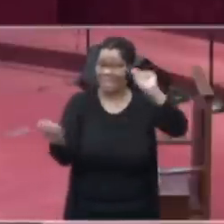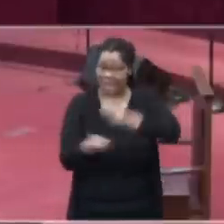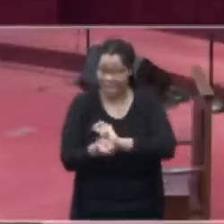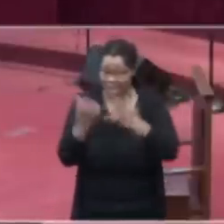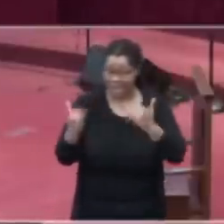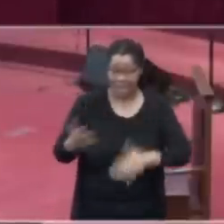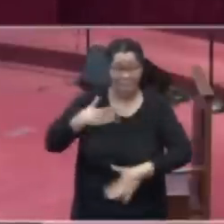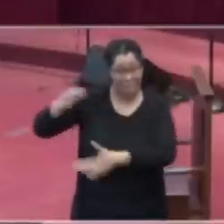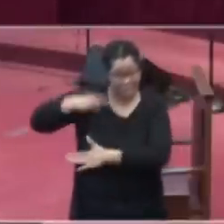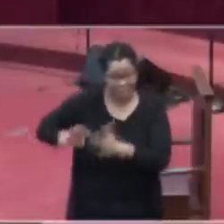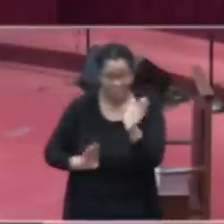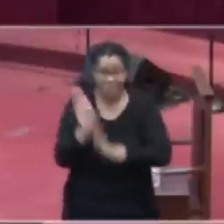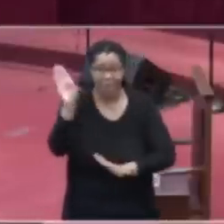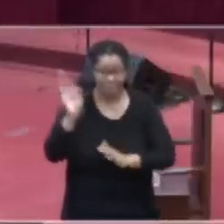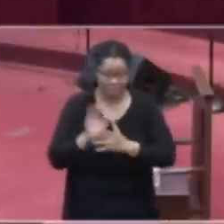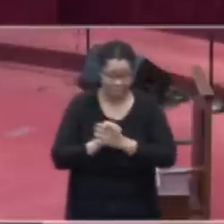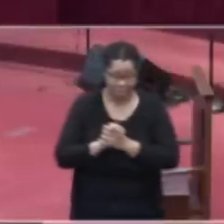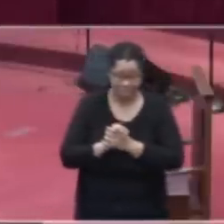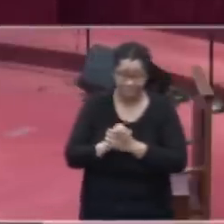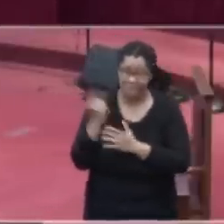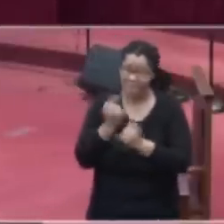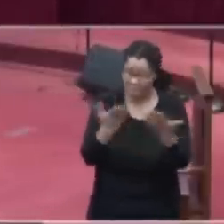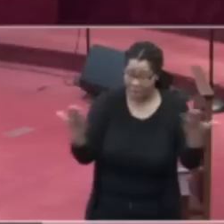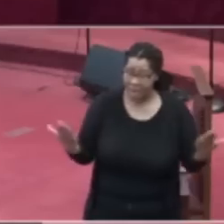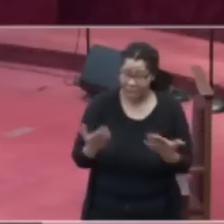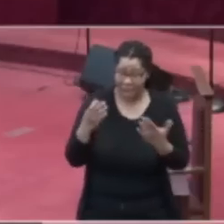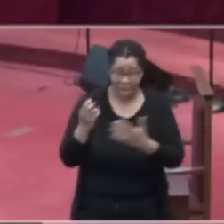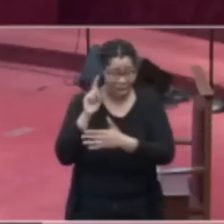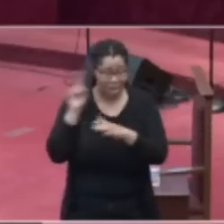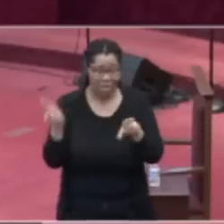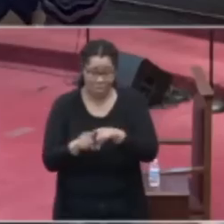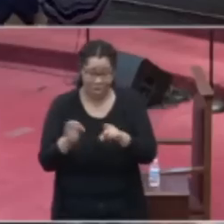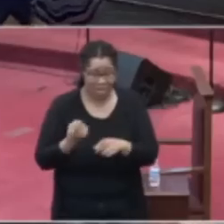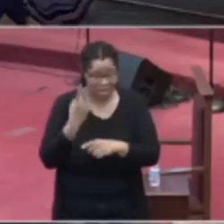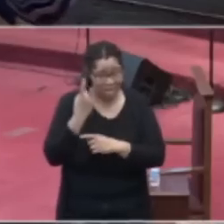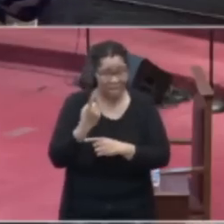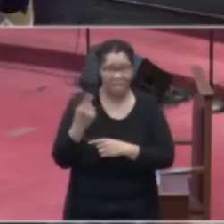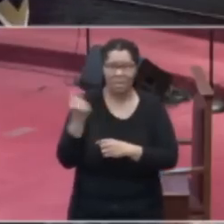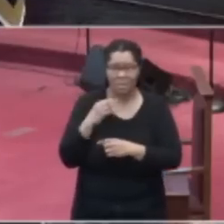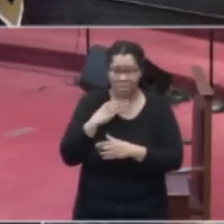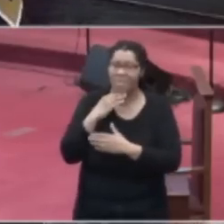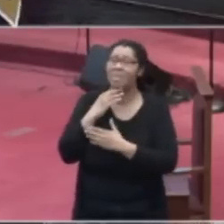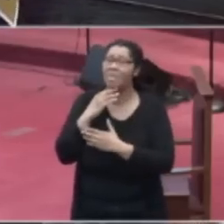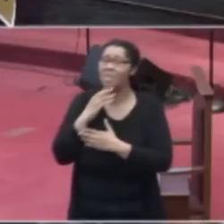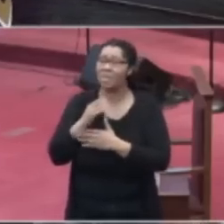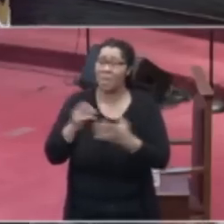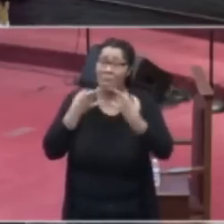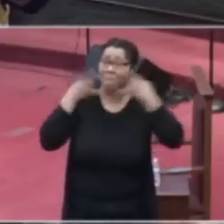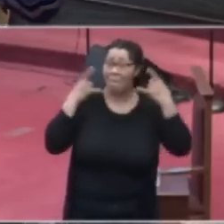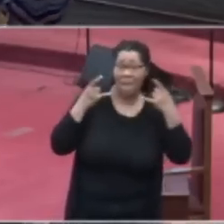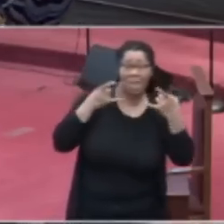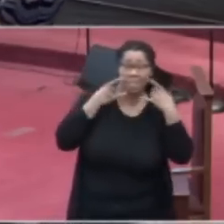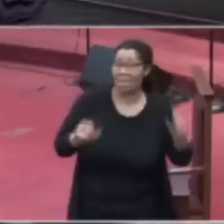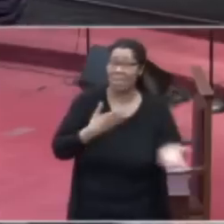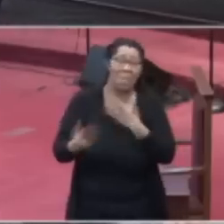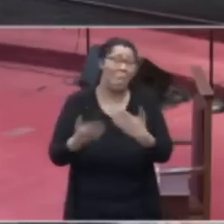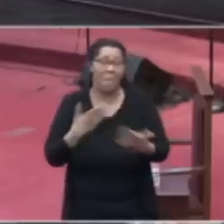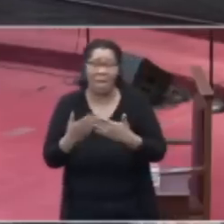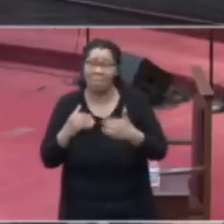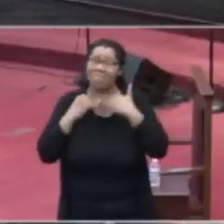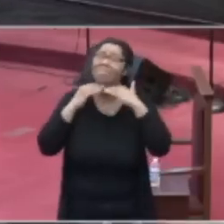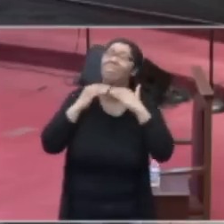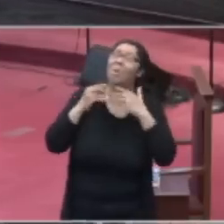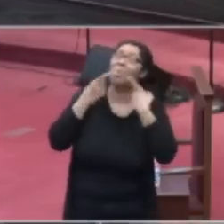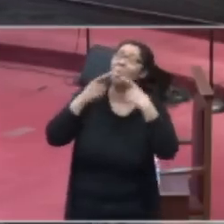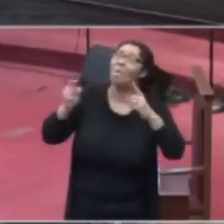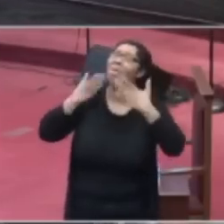my development. Do I have any company in this room? Somebody toss your head back, mask on or not, and tell them, thank